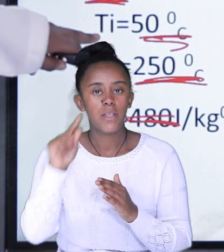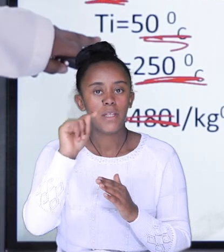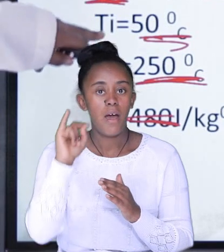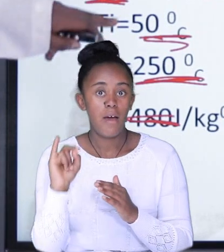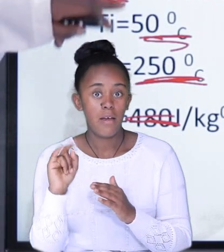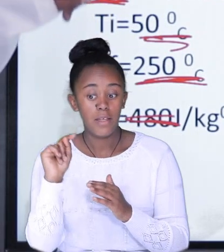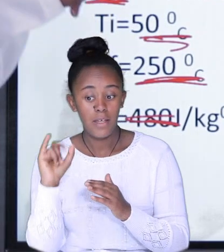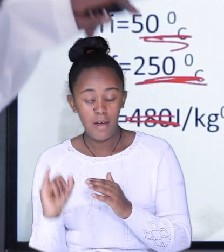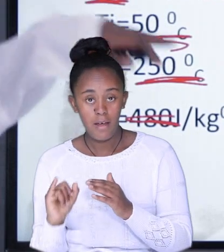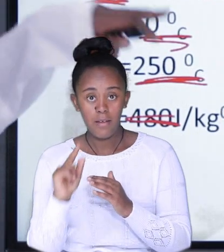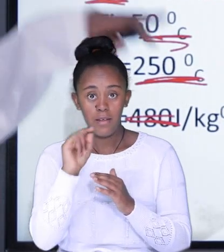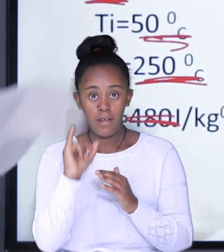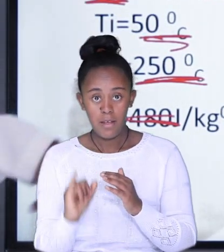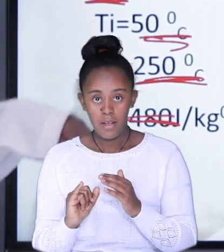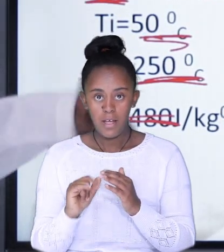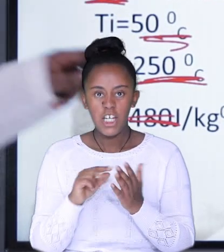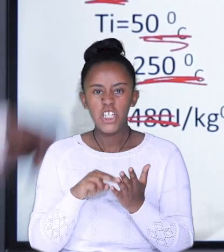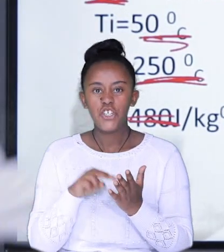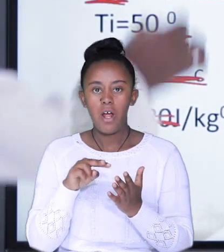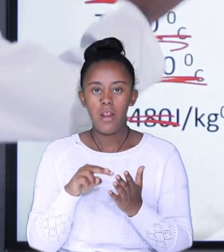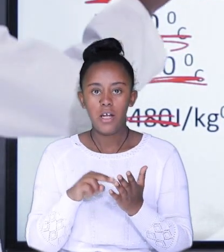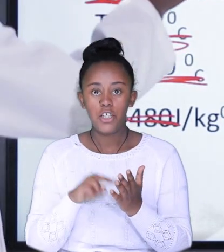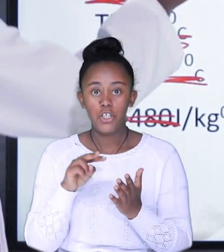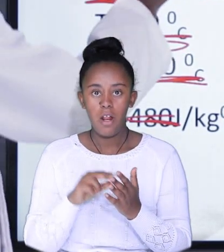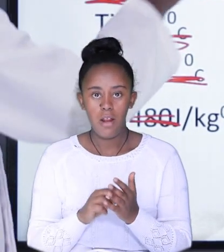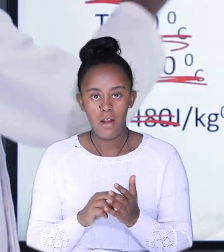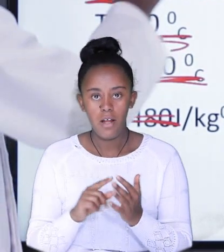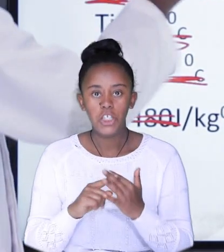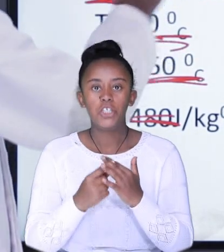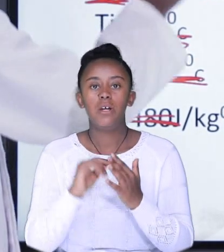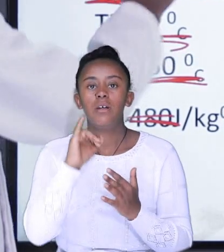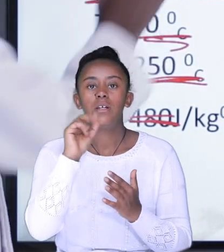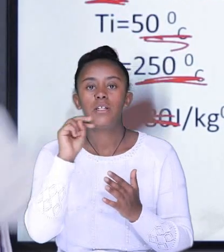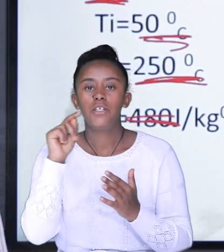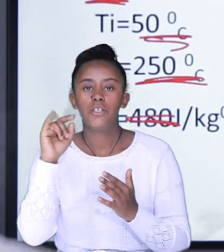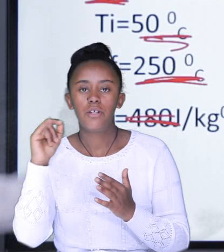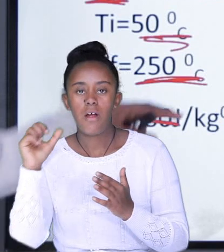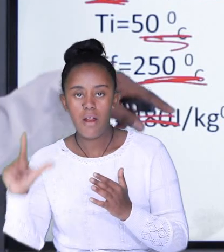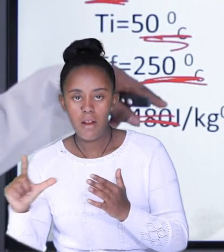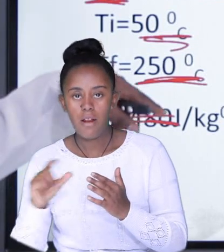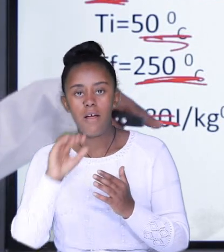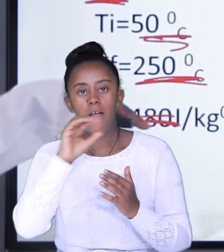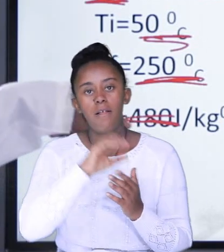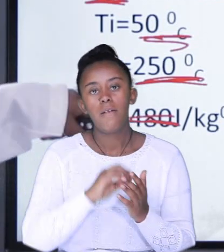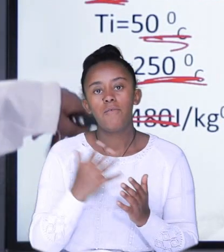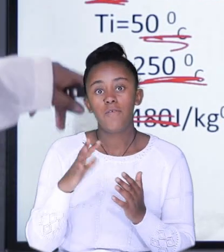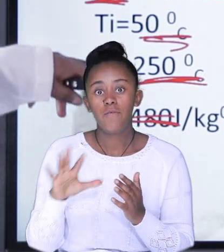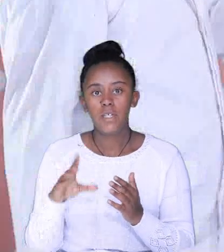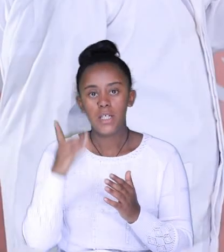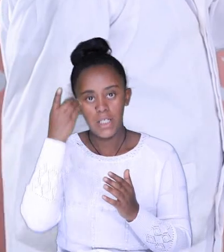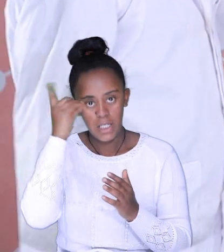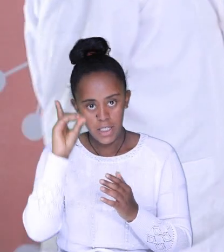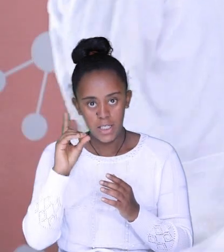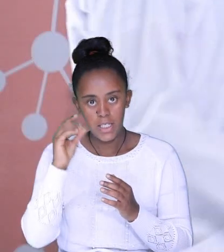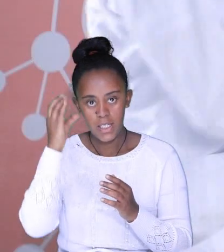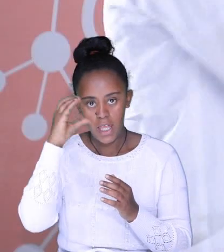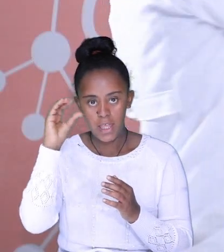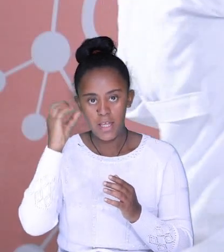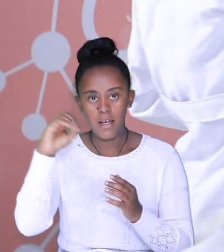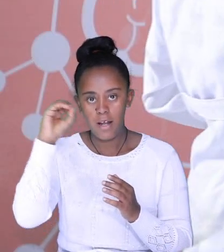Ti initial temperature. Ti is initial temperature 50 degrees centigrade.